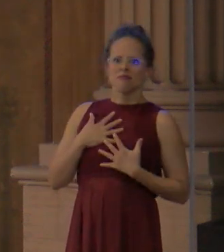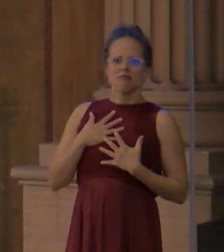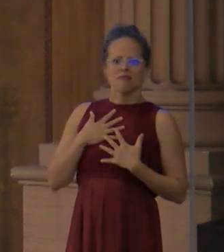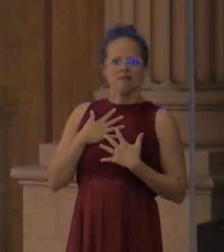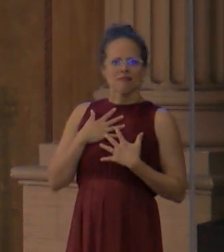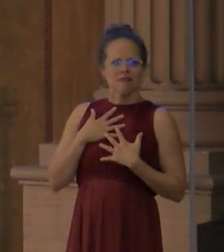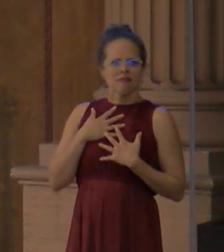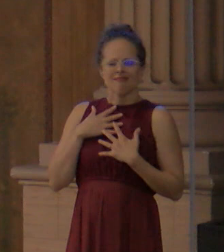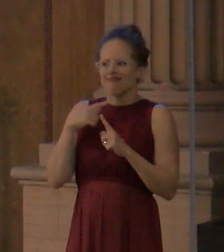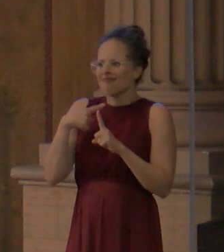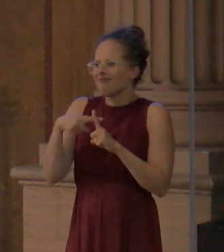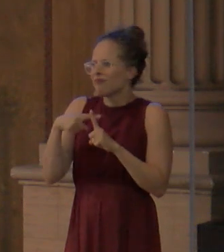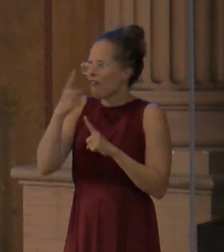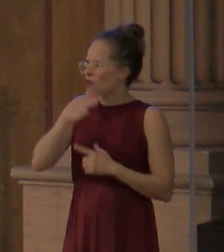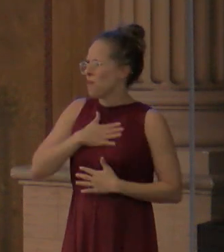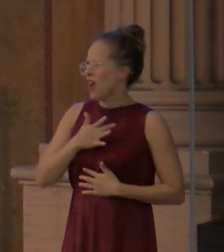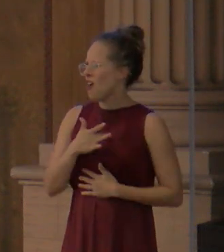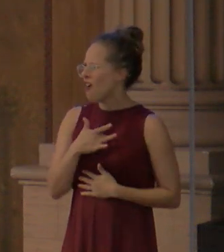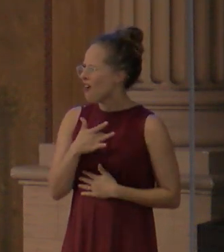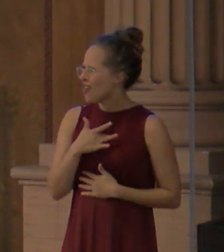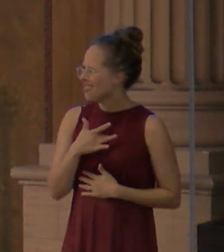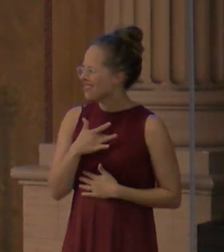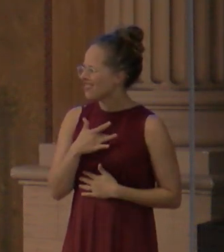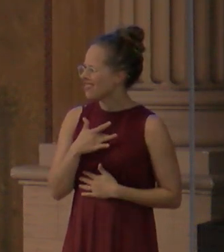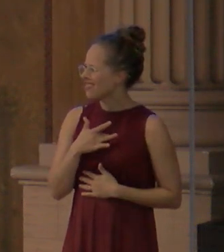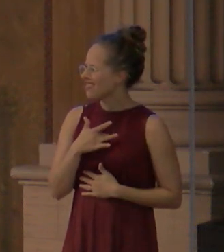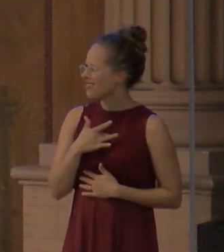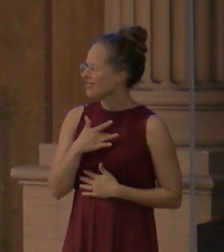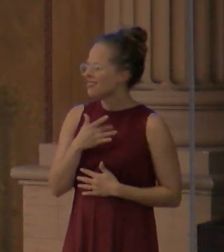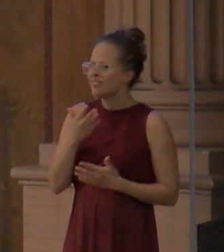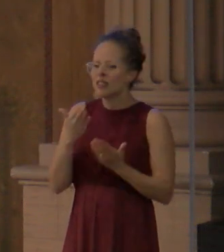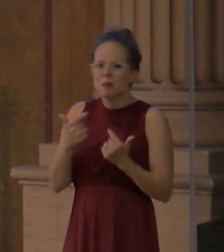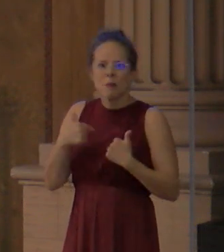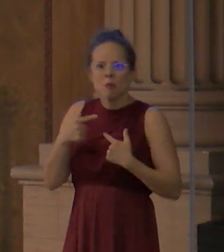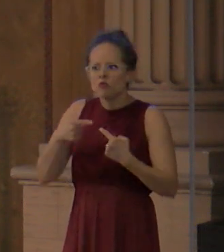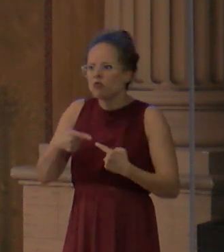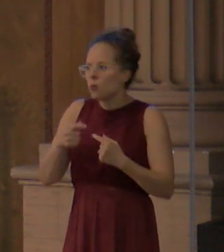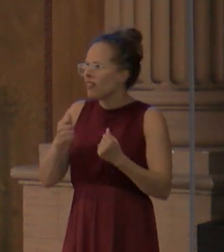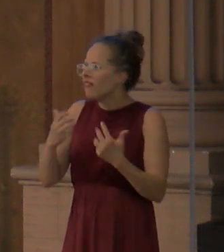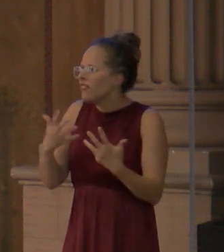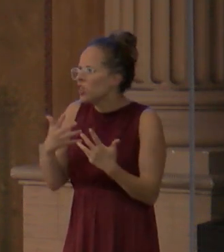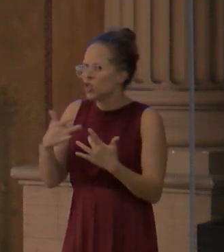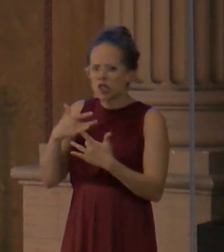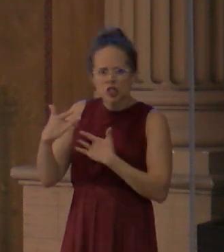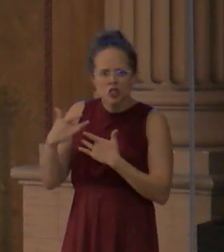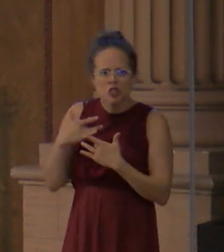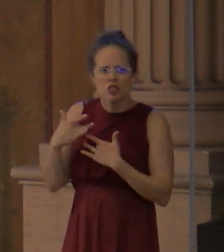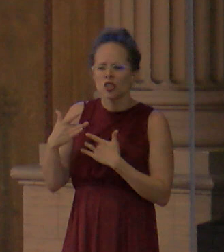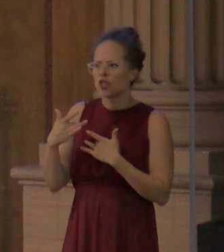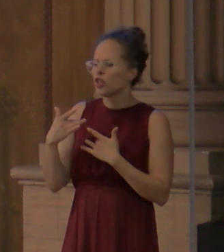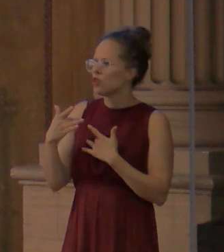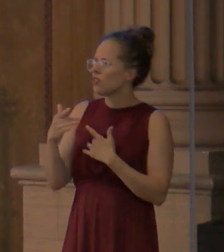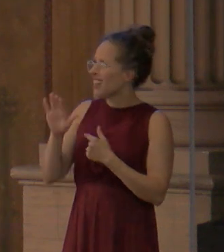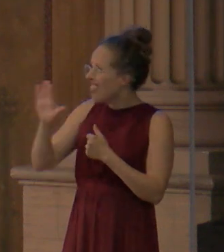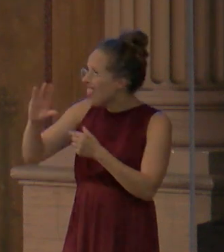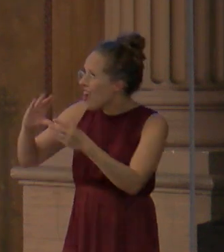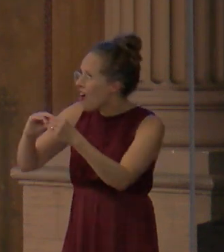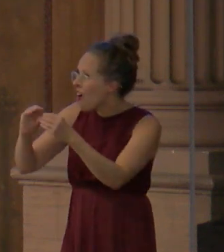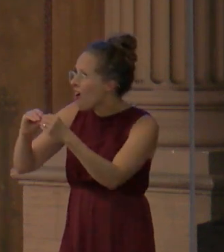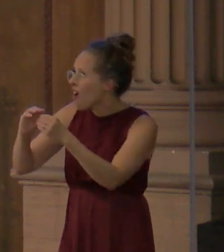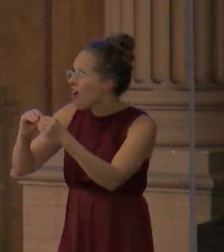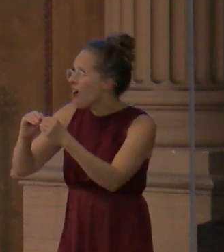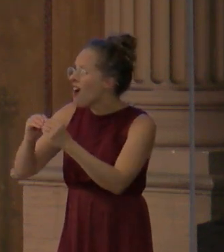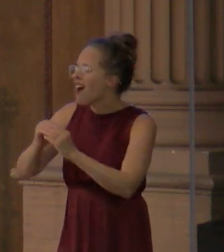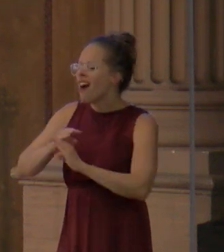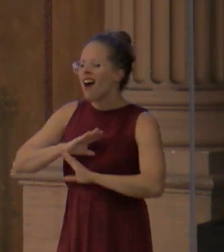heart. And it alleviated some kind of fear or concern, or assuaded some doubt I was having.